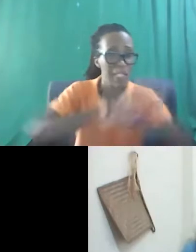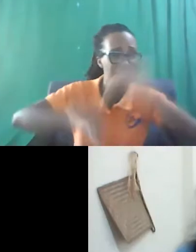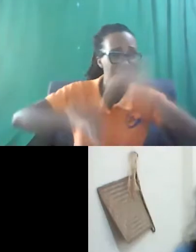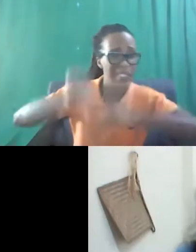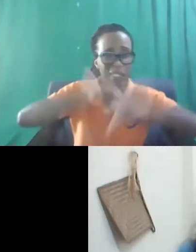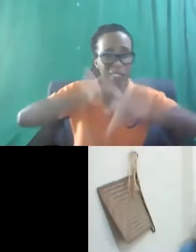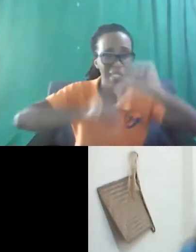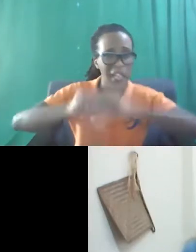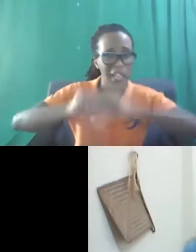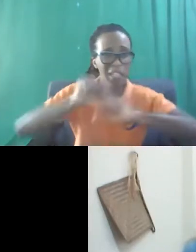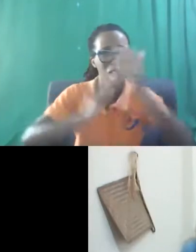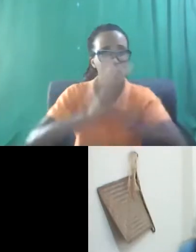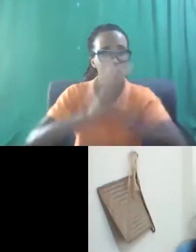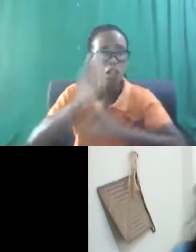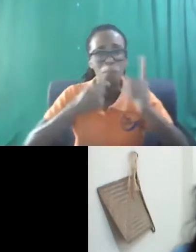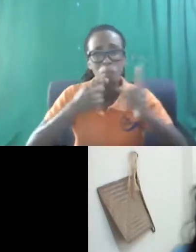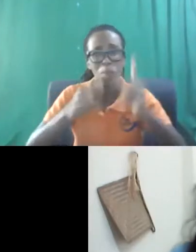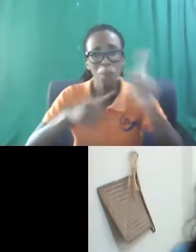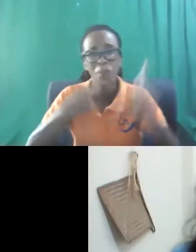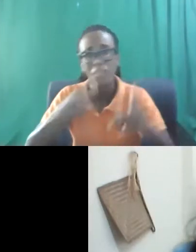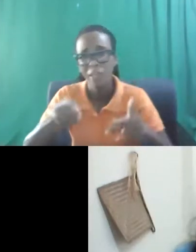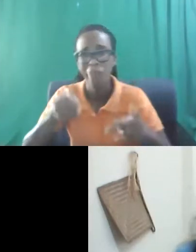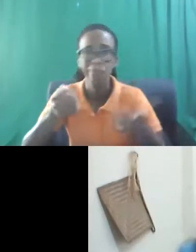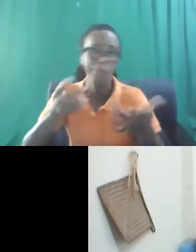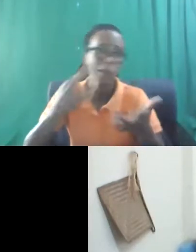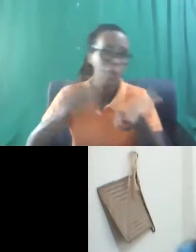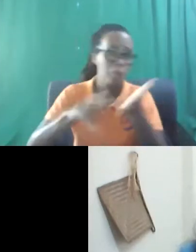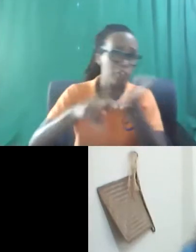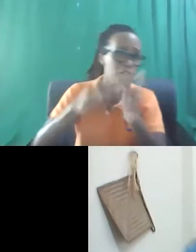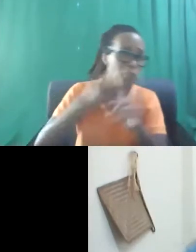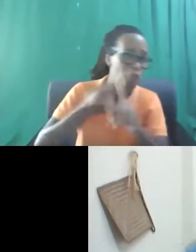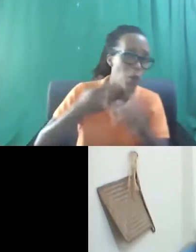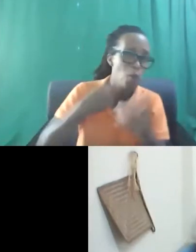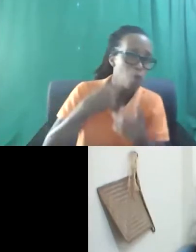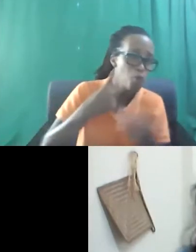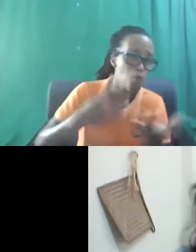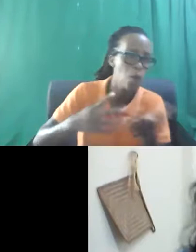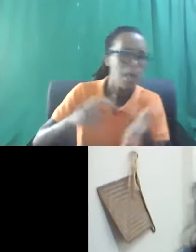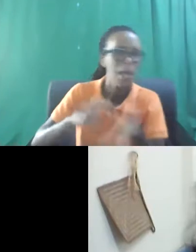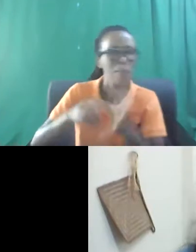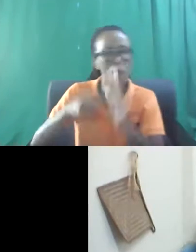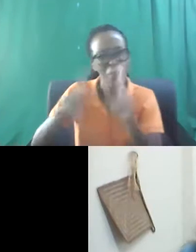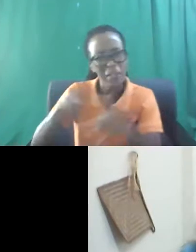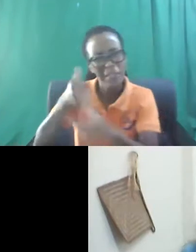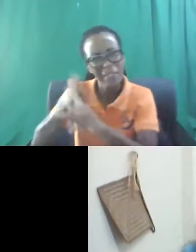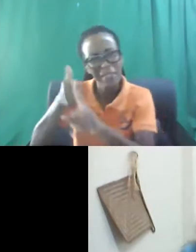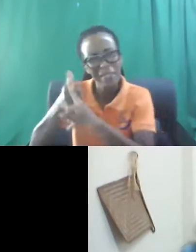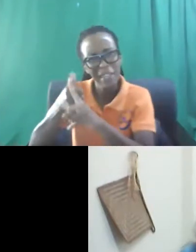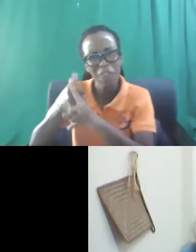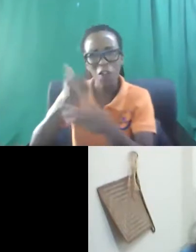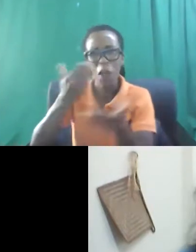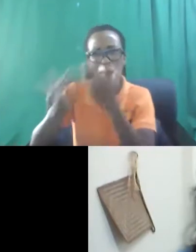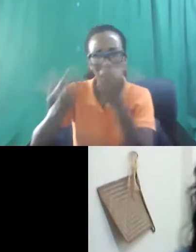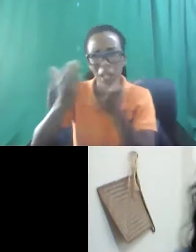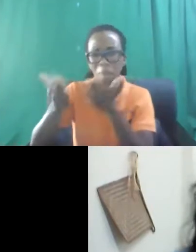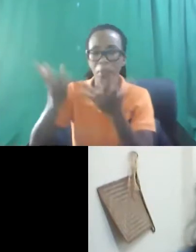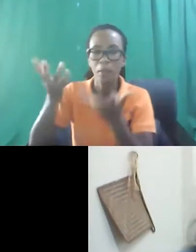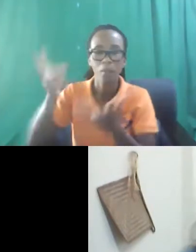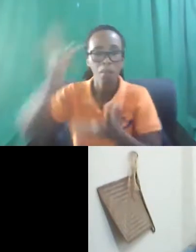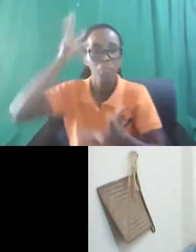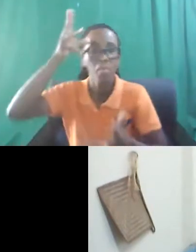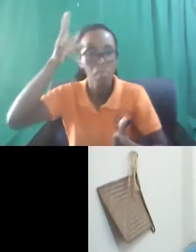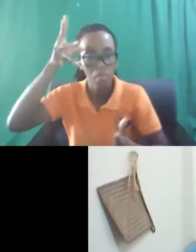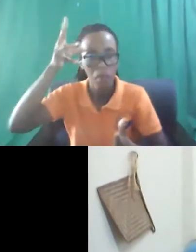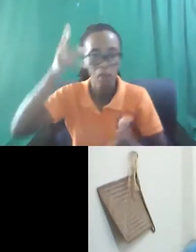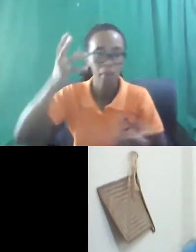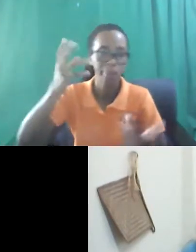a study found that XXX, like those are people who probably majored in their field or like had a master's in physics or something